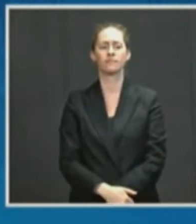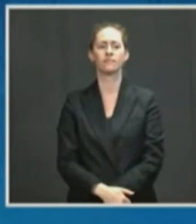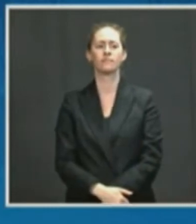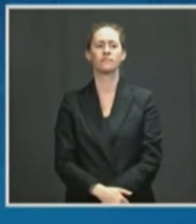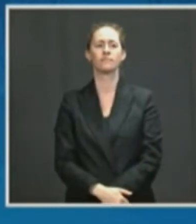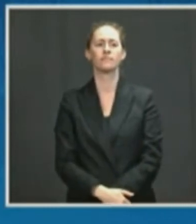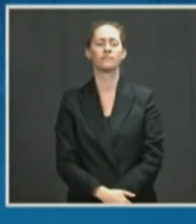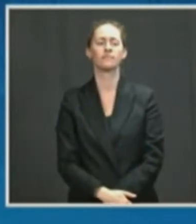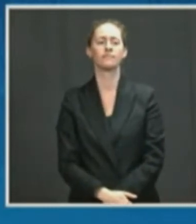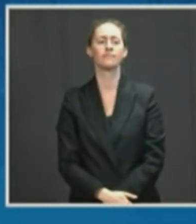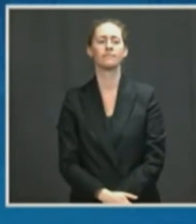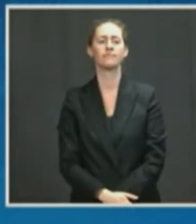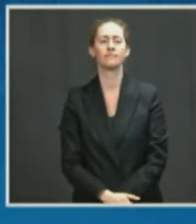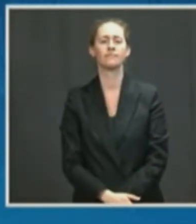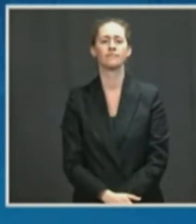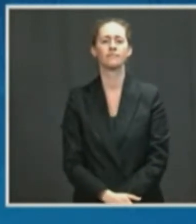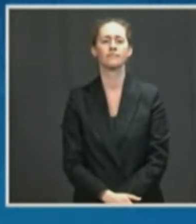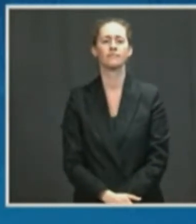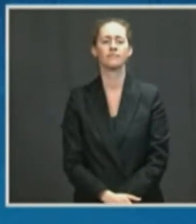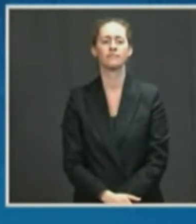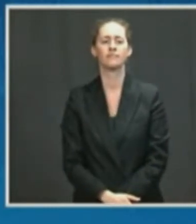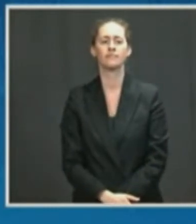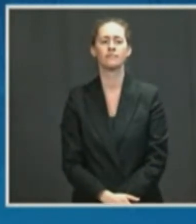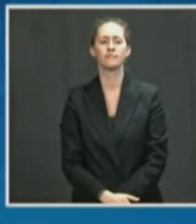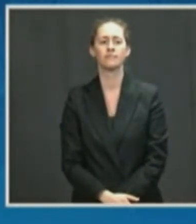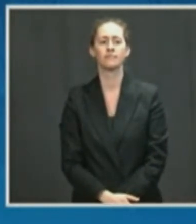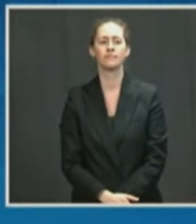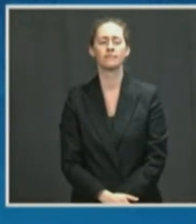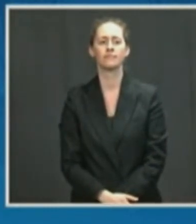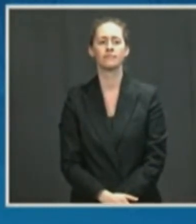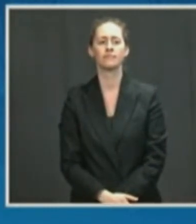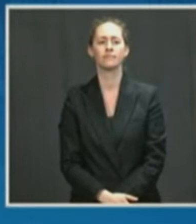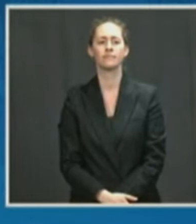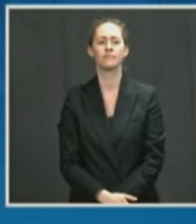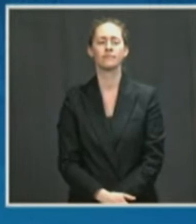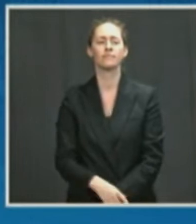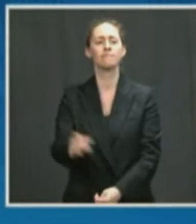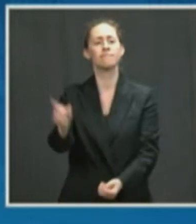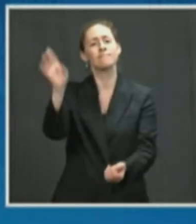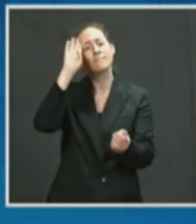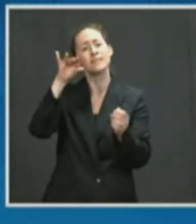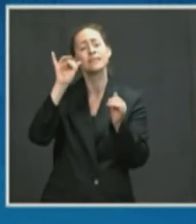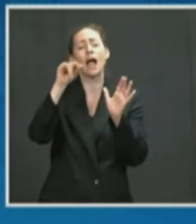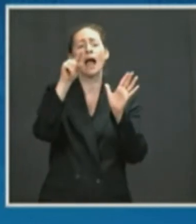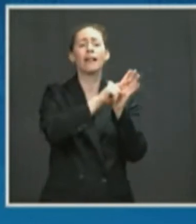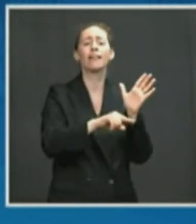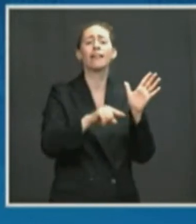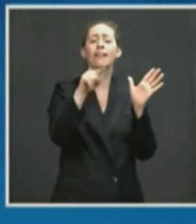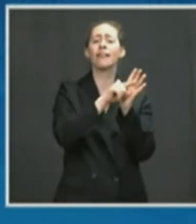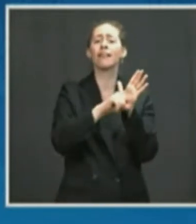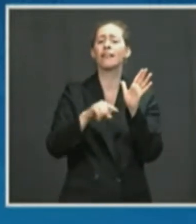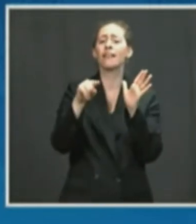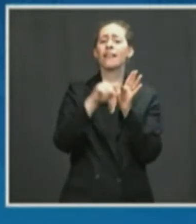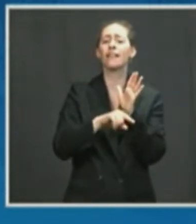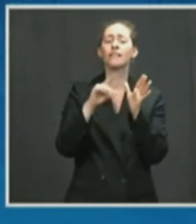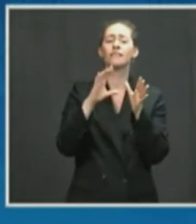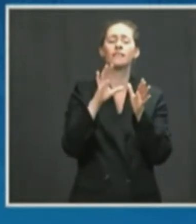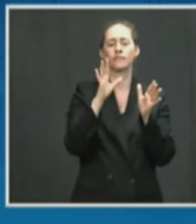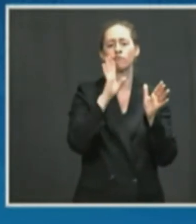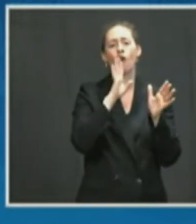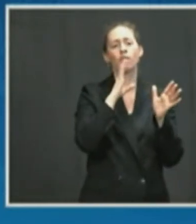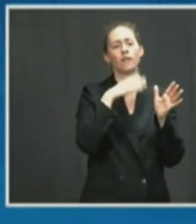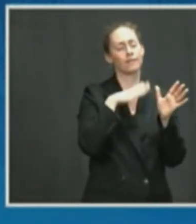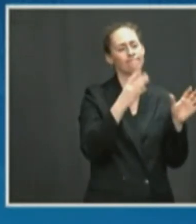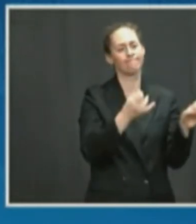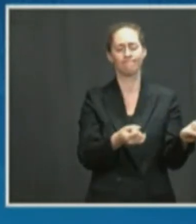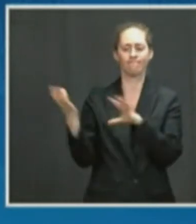very different narrative in the United States from the narrative here, and we have to fight that. And we are